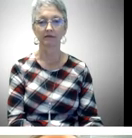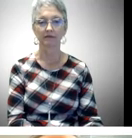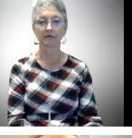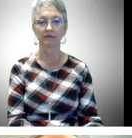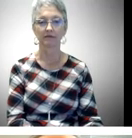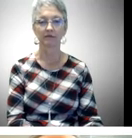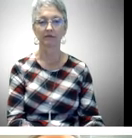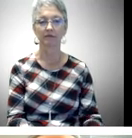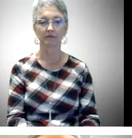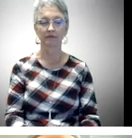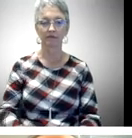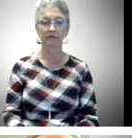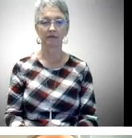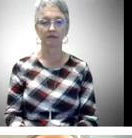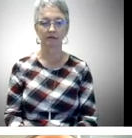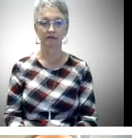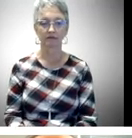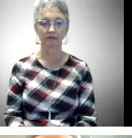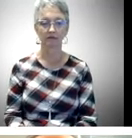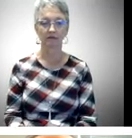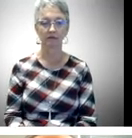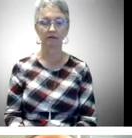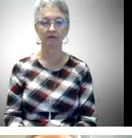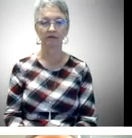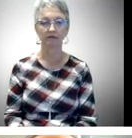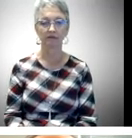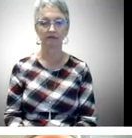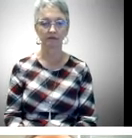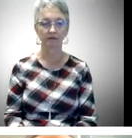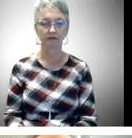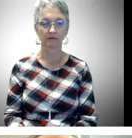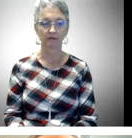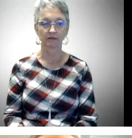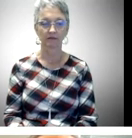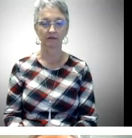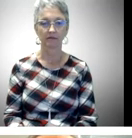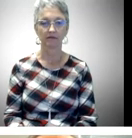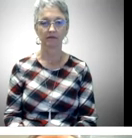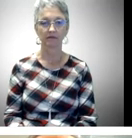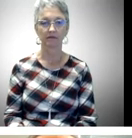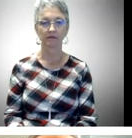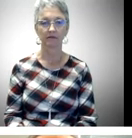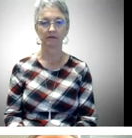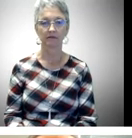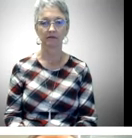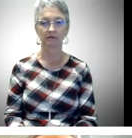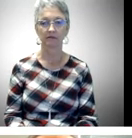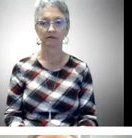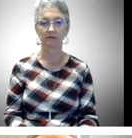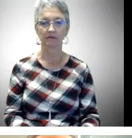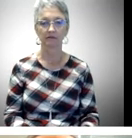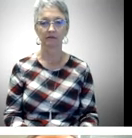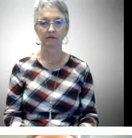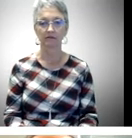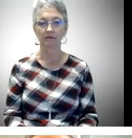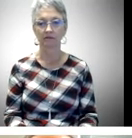statute, there's a definition of supported decision-making, and what it is, it's a process of supporting and accommodating an adult with a